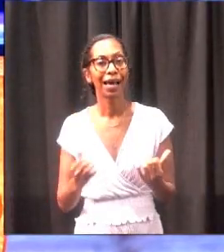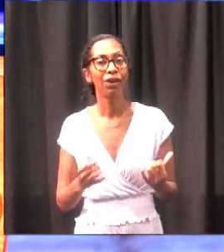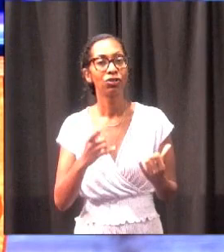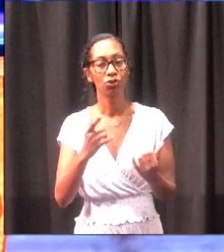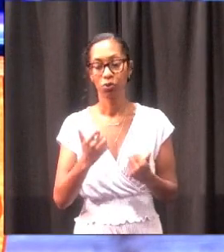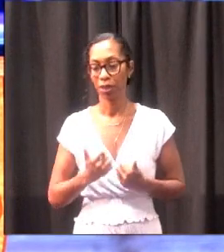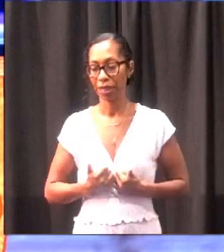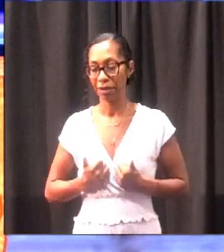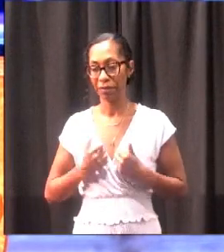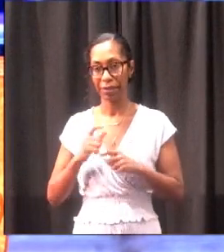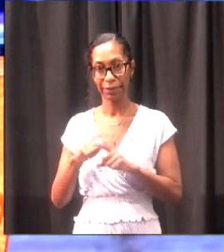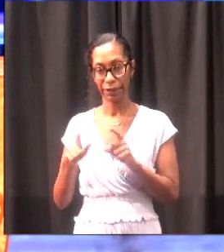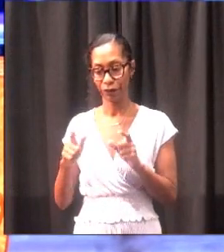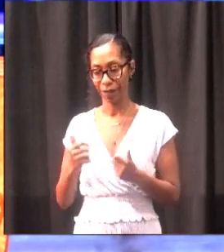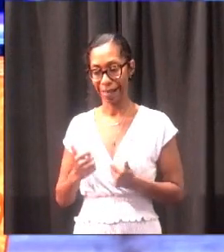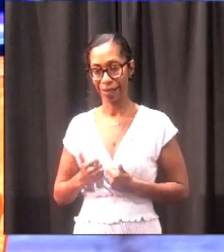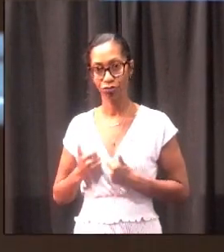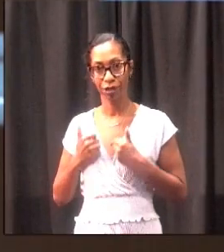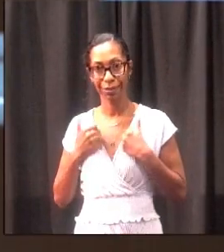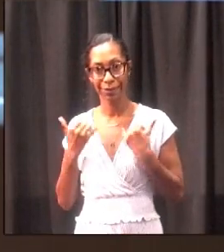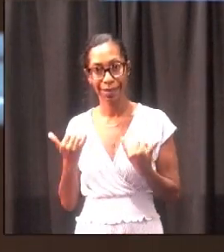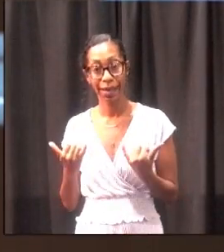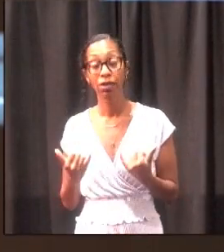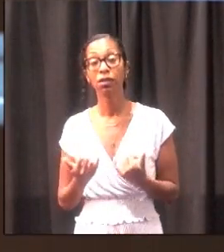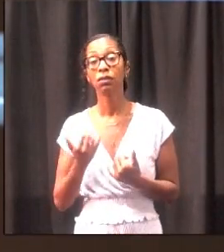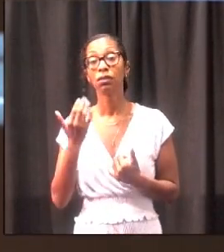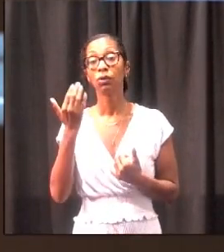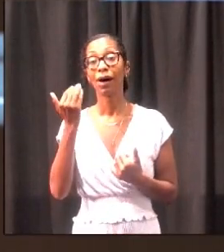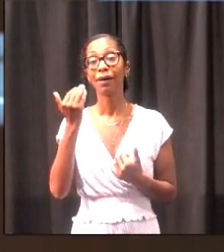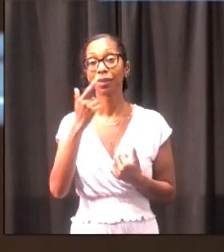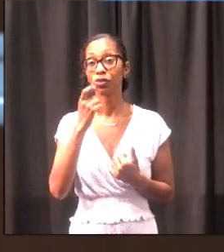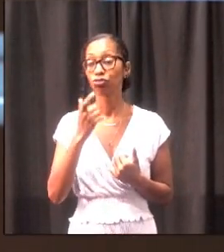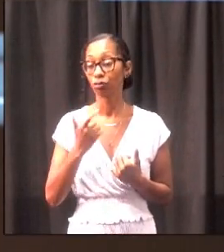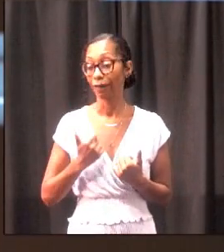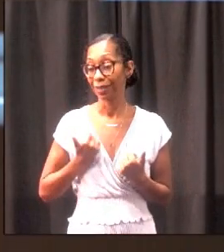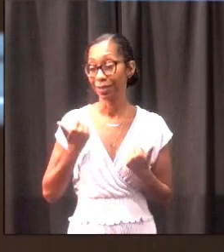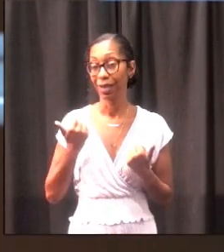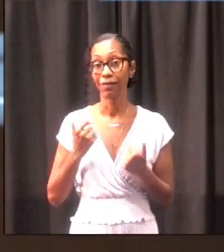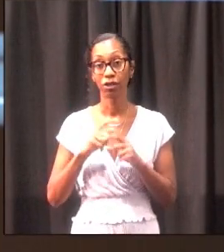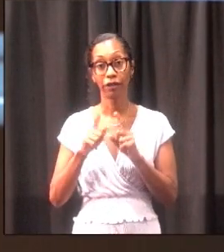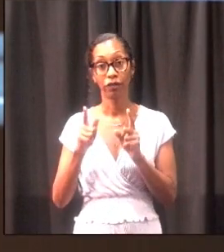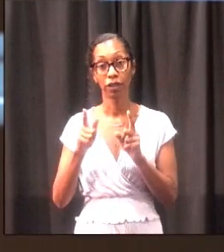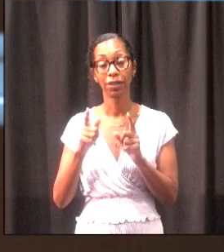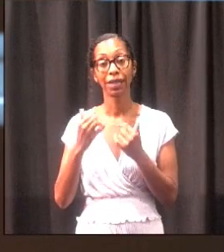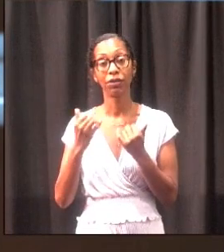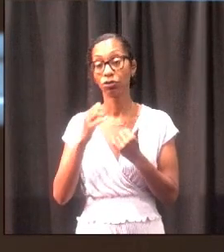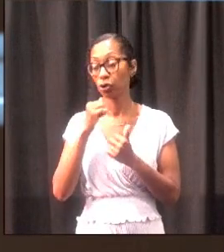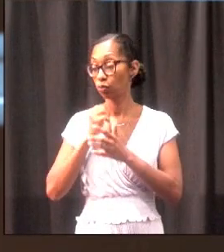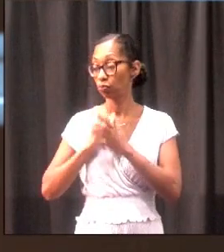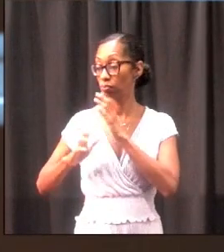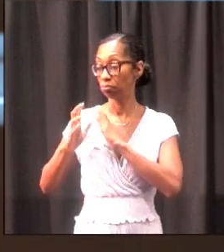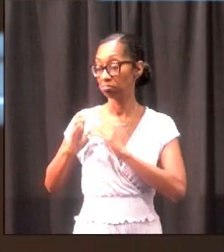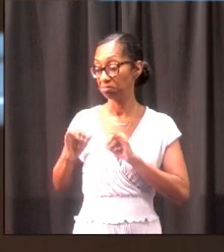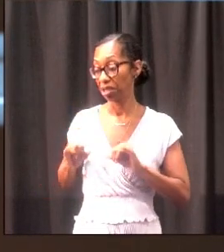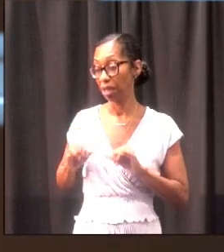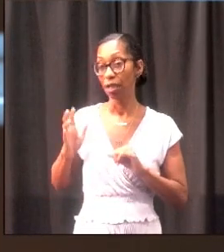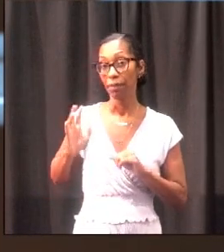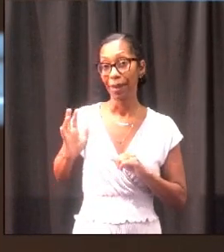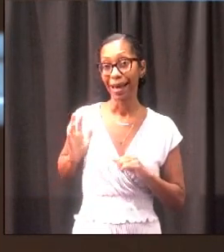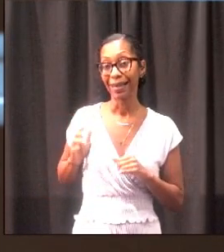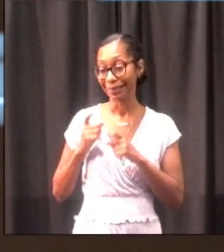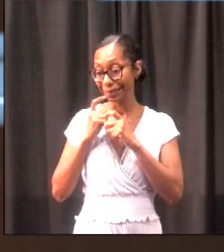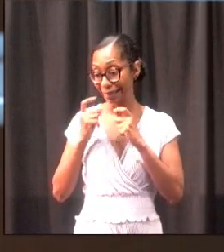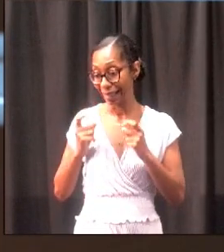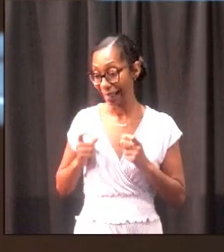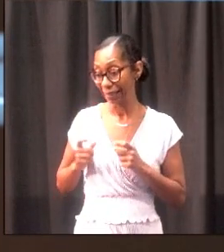a different address now. And because you have a different address, you no longer live in the past. You no longer live in your sins.